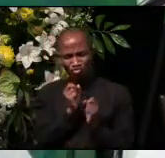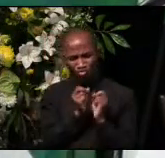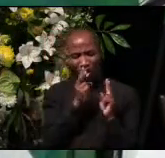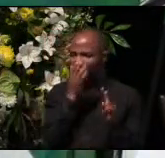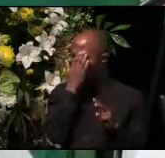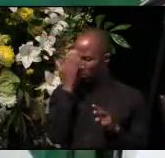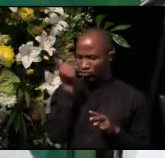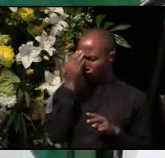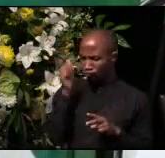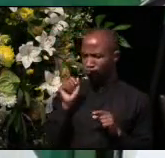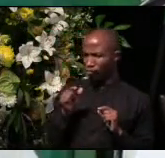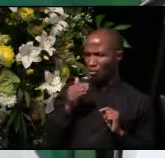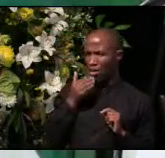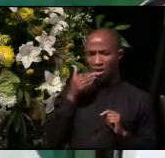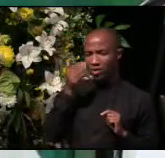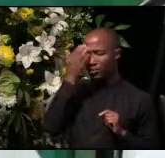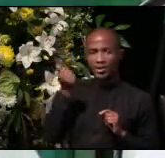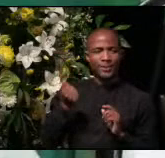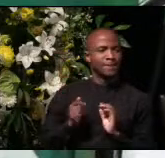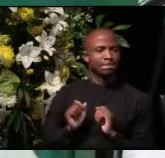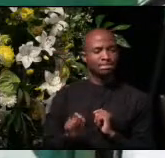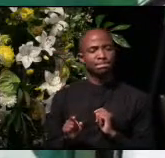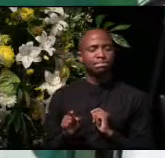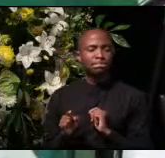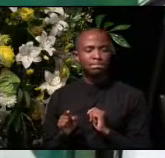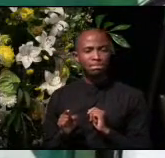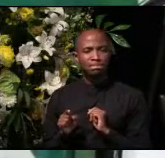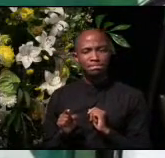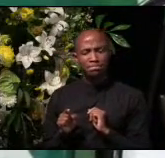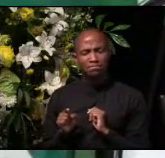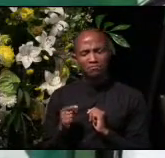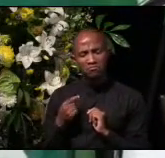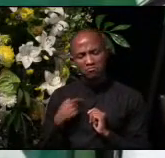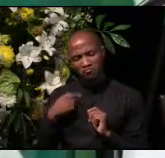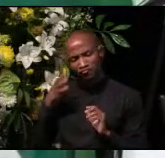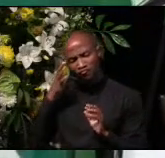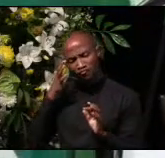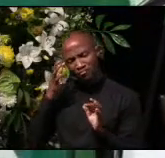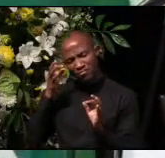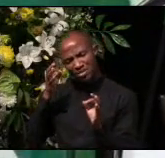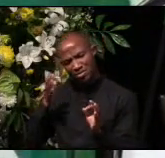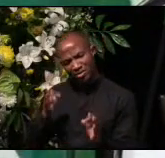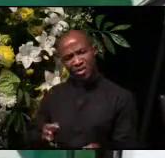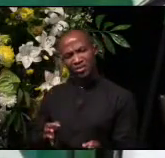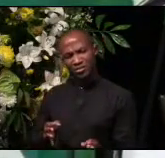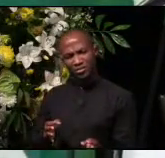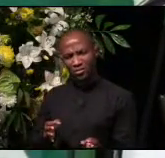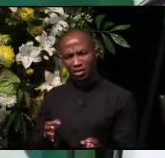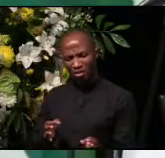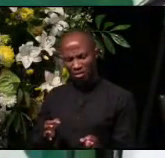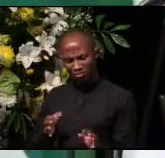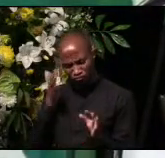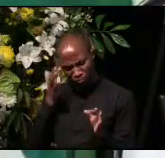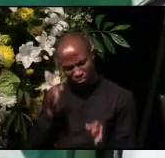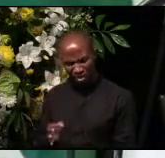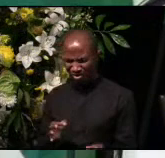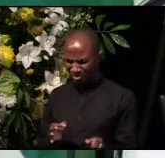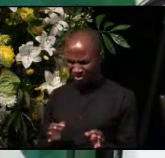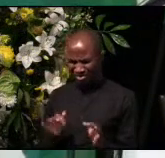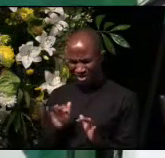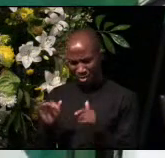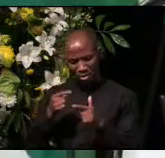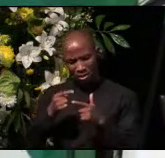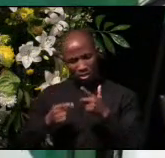and so I decided that since these people are not spoken about